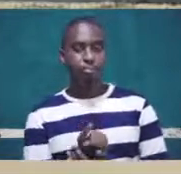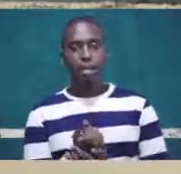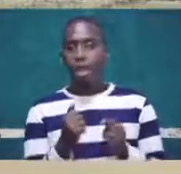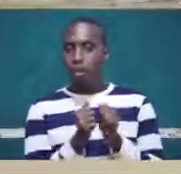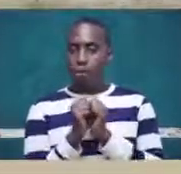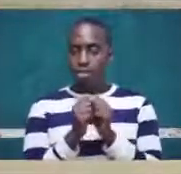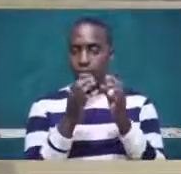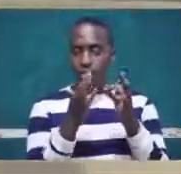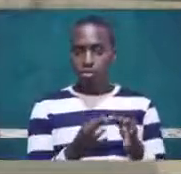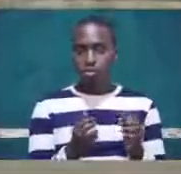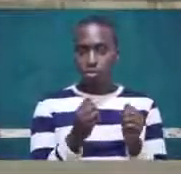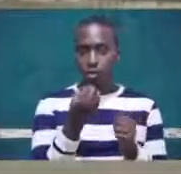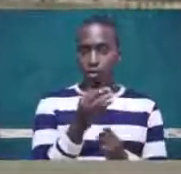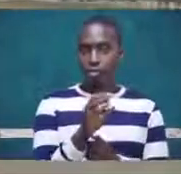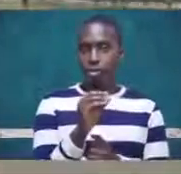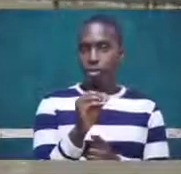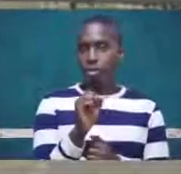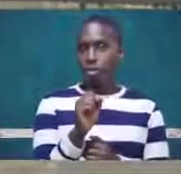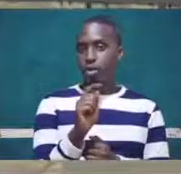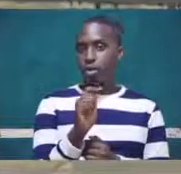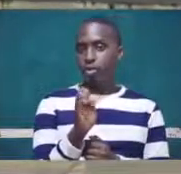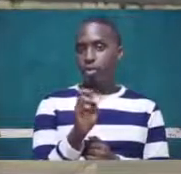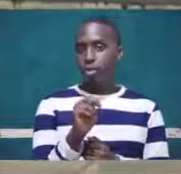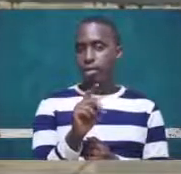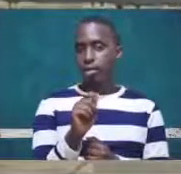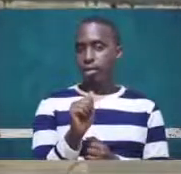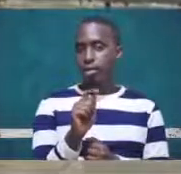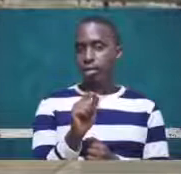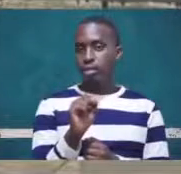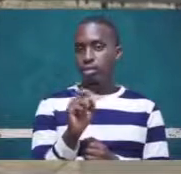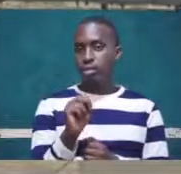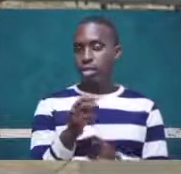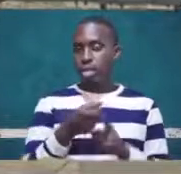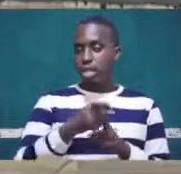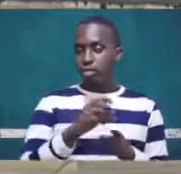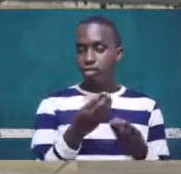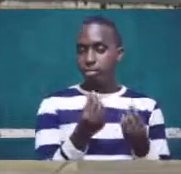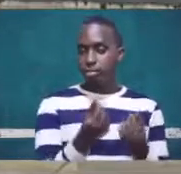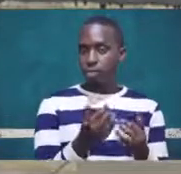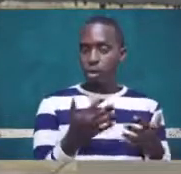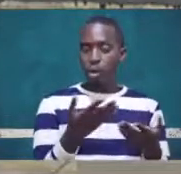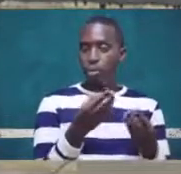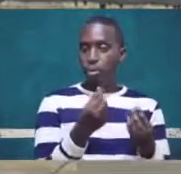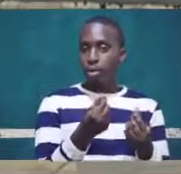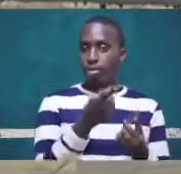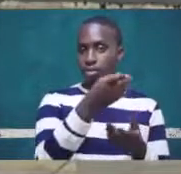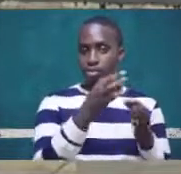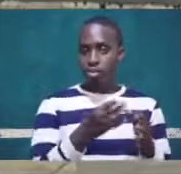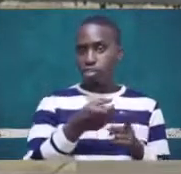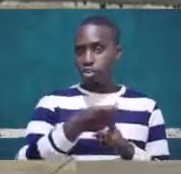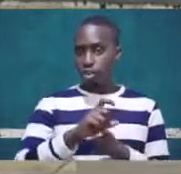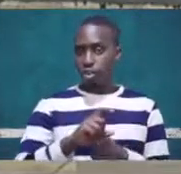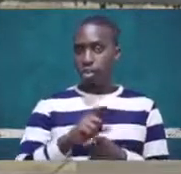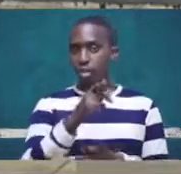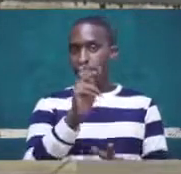with goods of ostentation, an increase in price, or when the price of these goods increases,